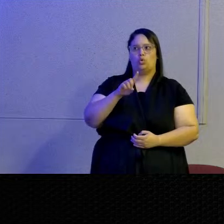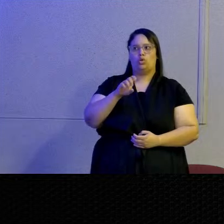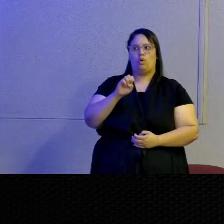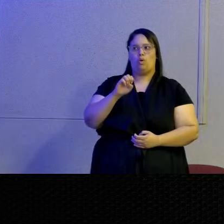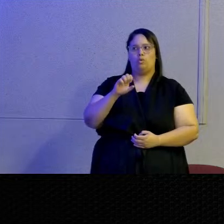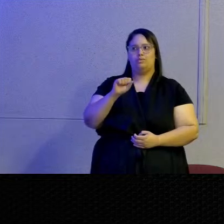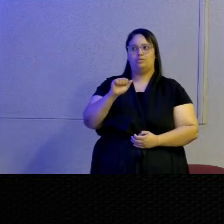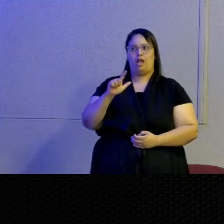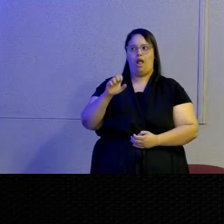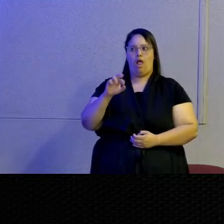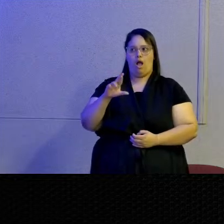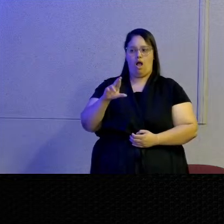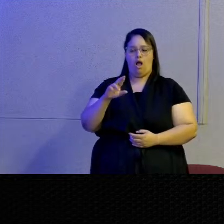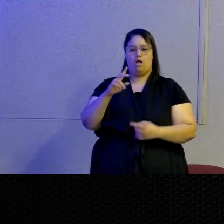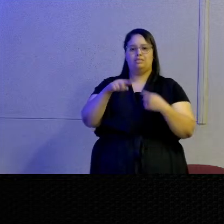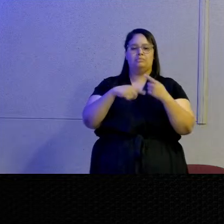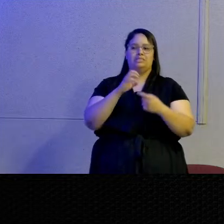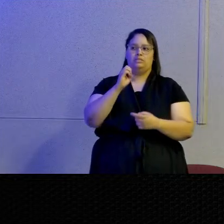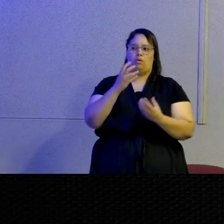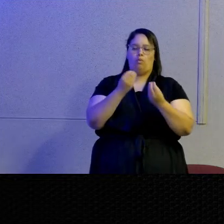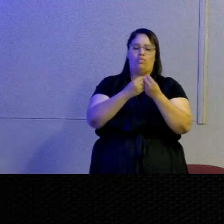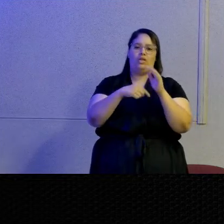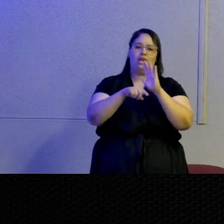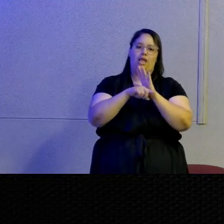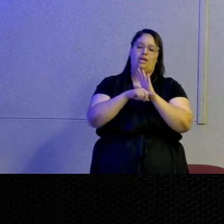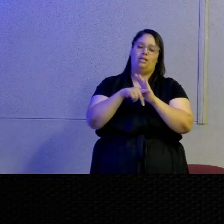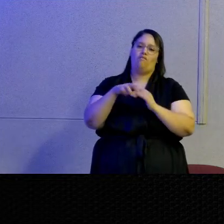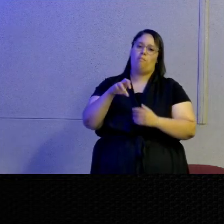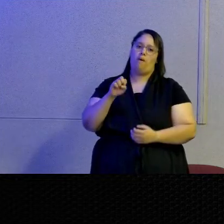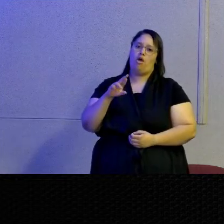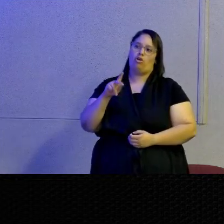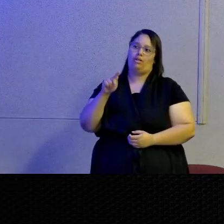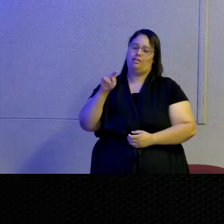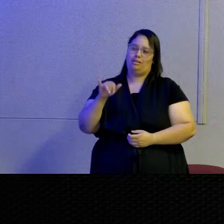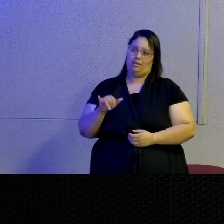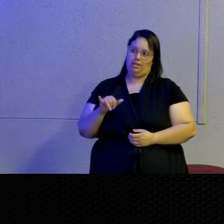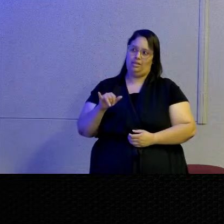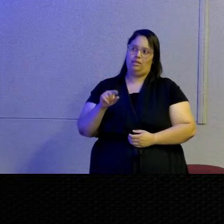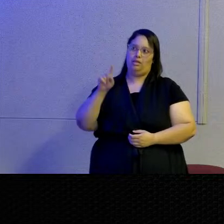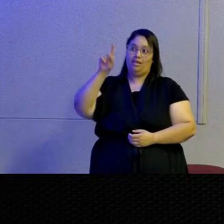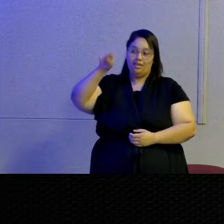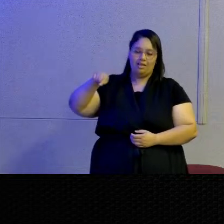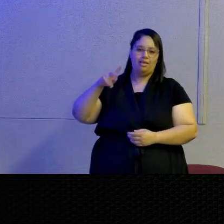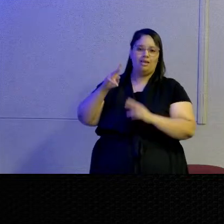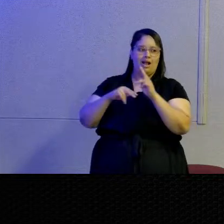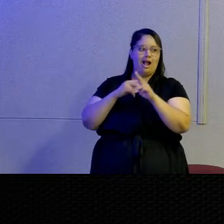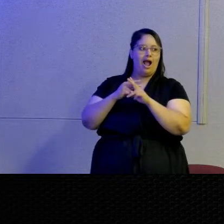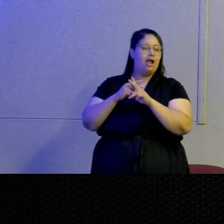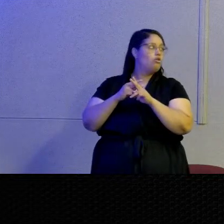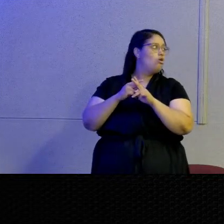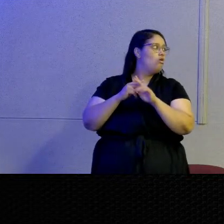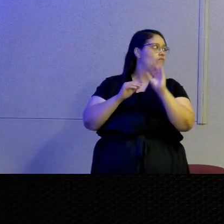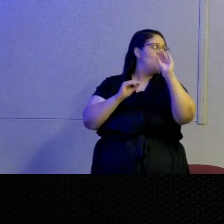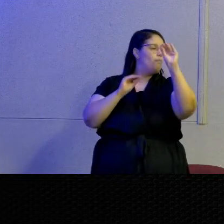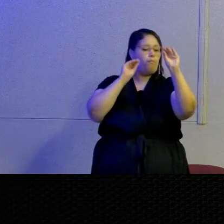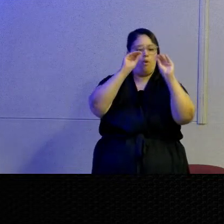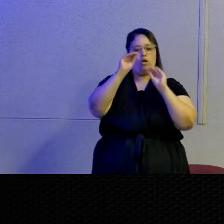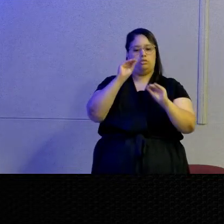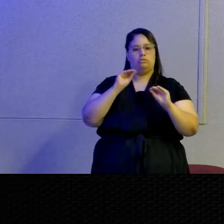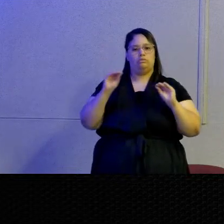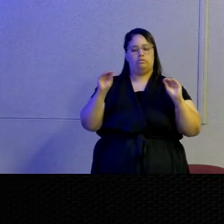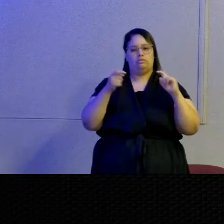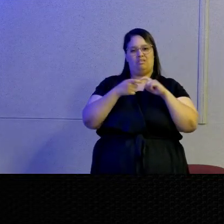zero with negative parity. And this is the sort of money plot from their